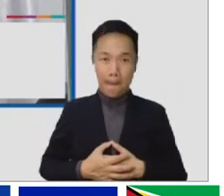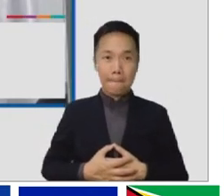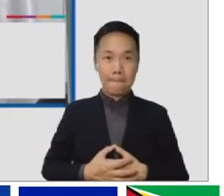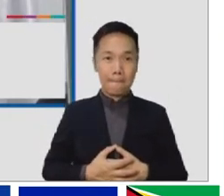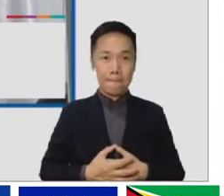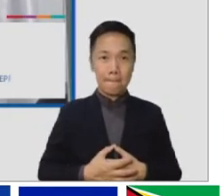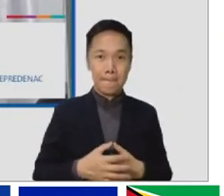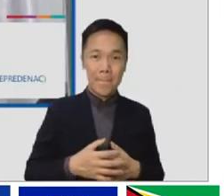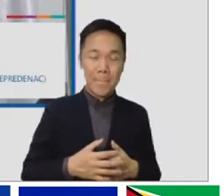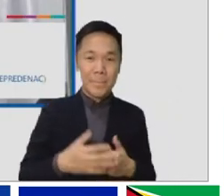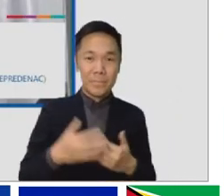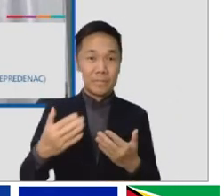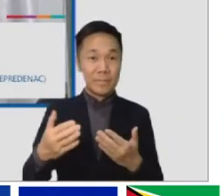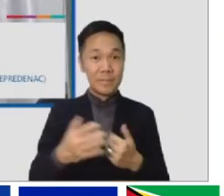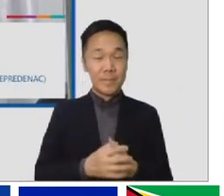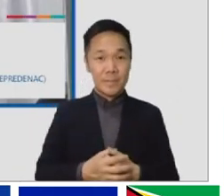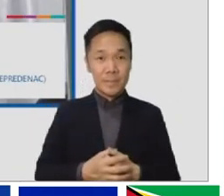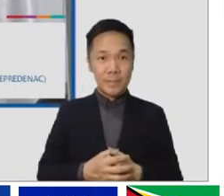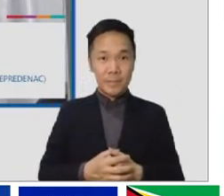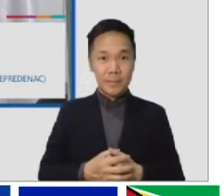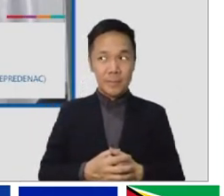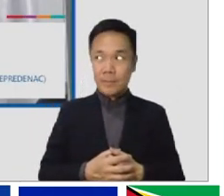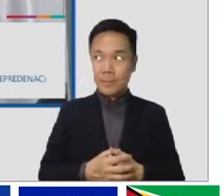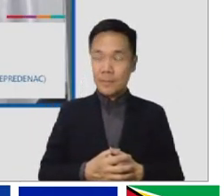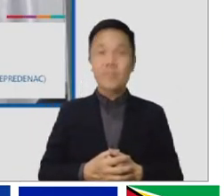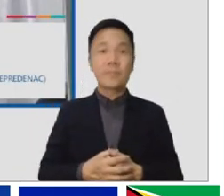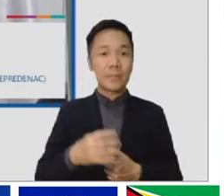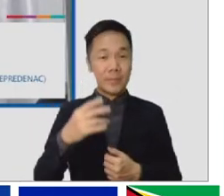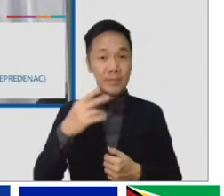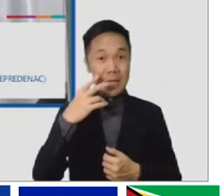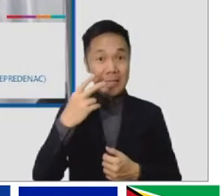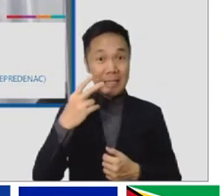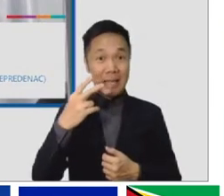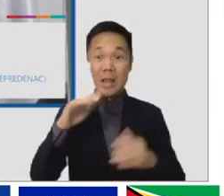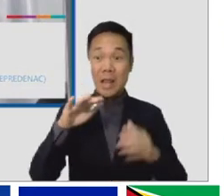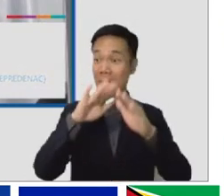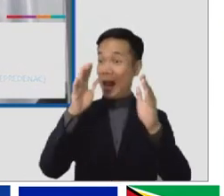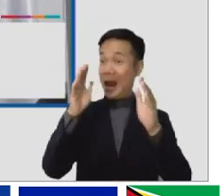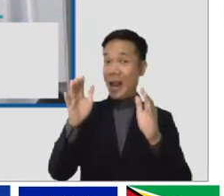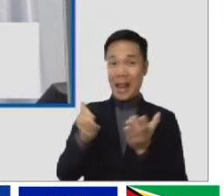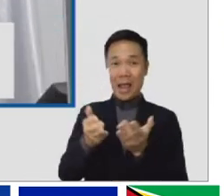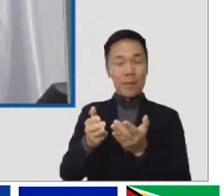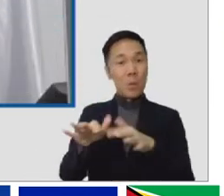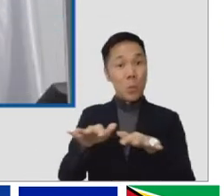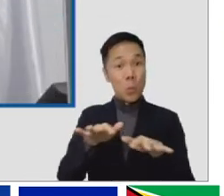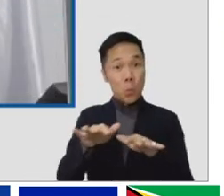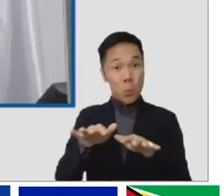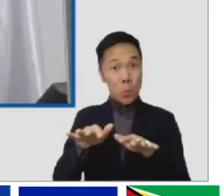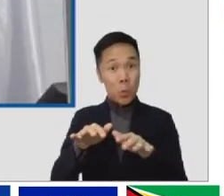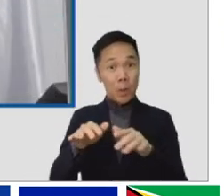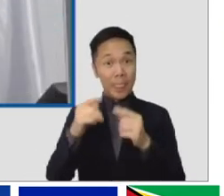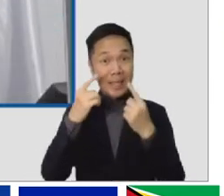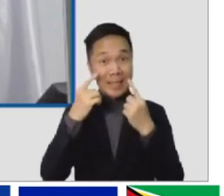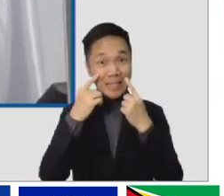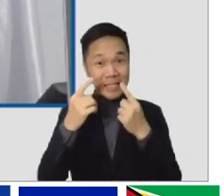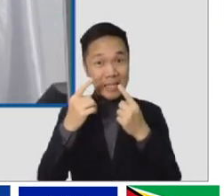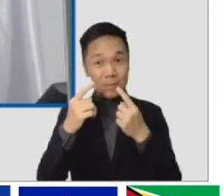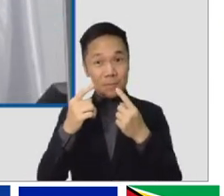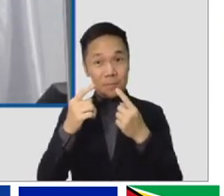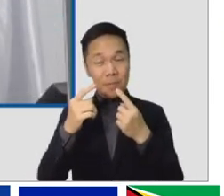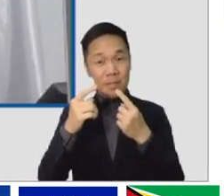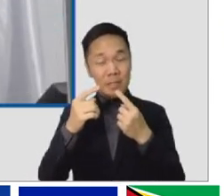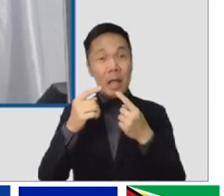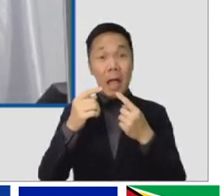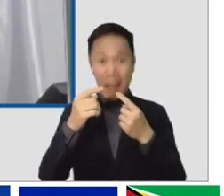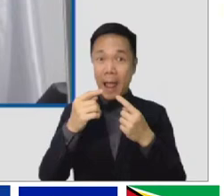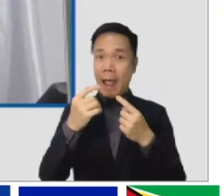morphologic and climate characteristics of our region are translated into a diversity of climate. That is